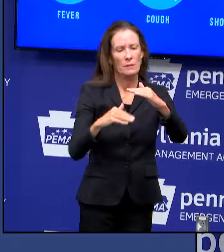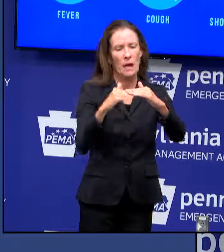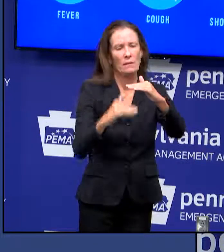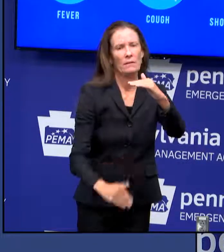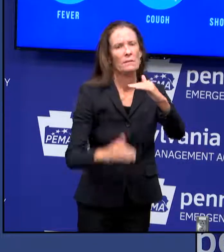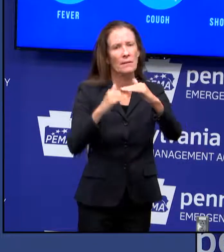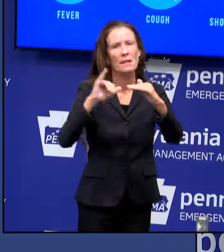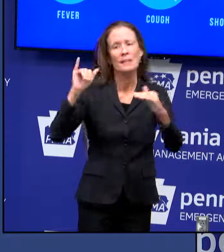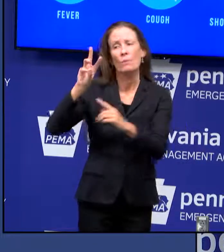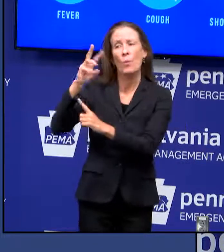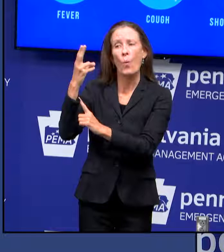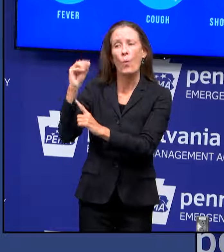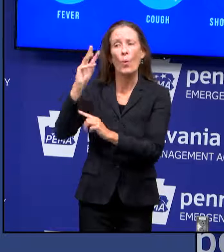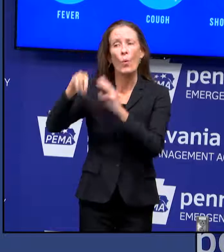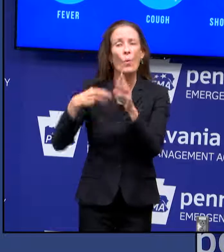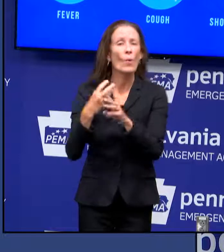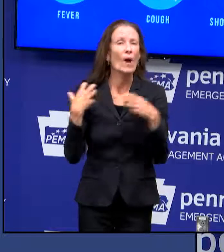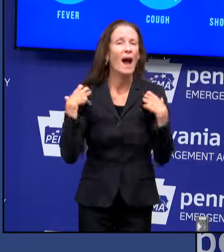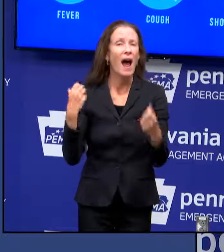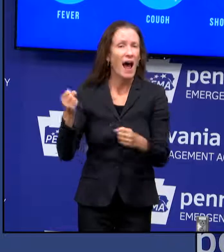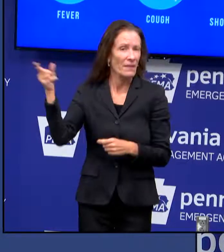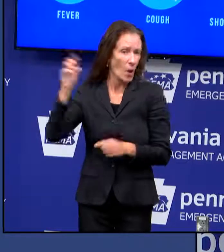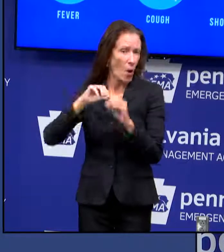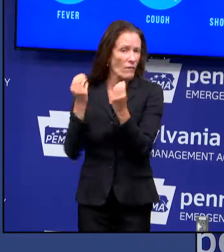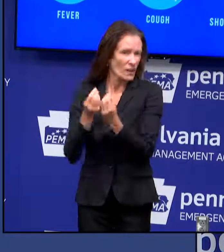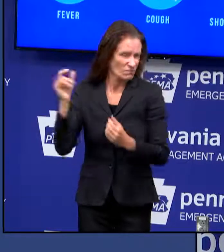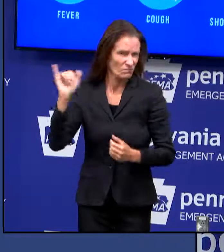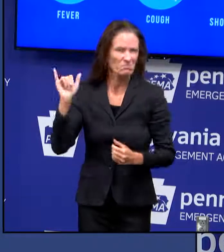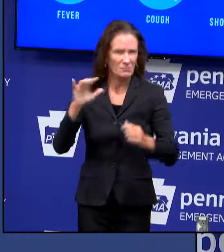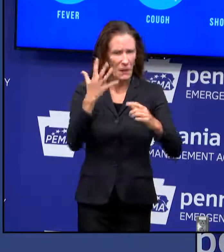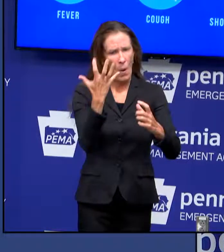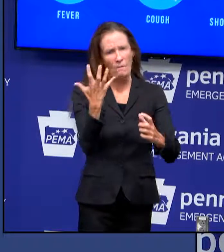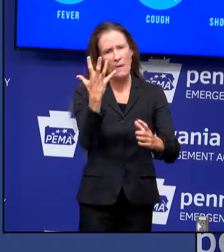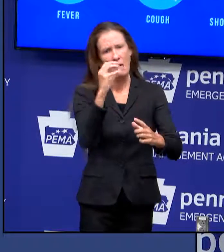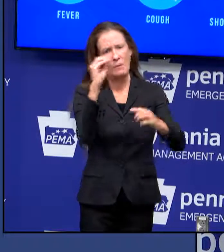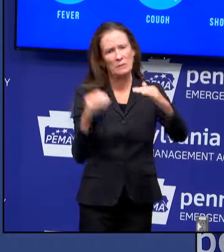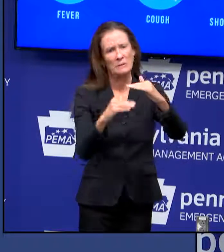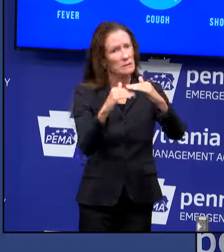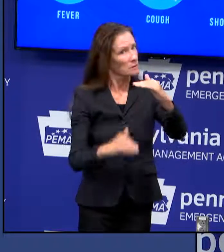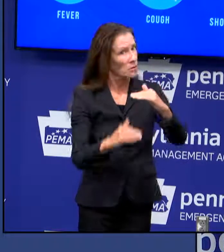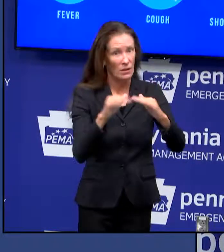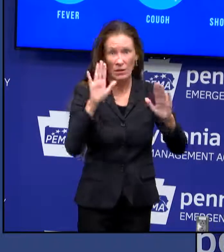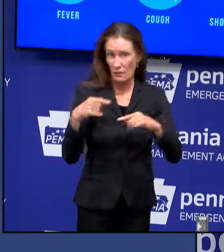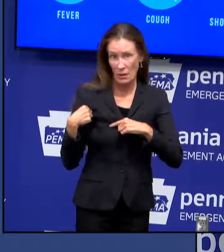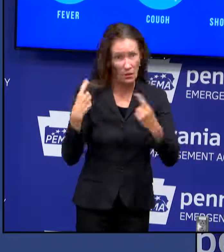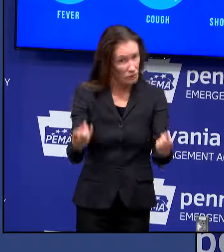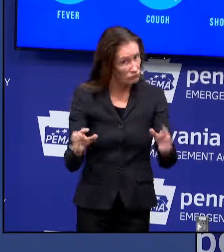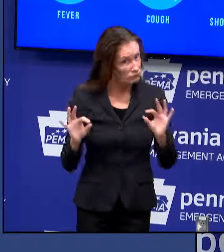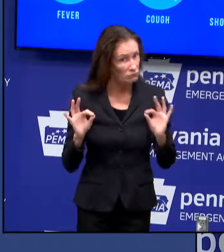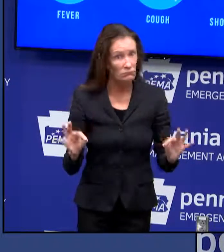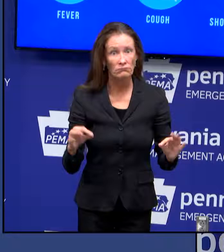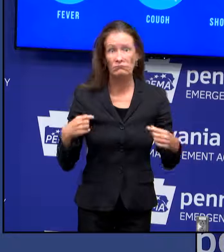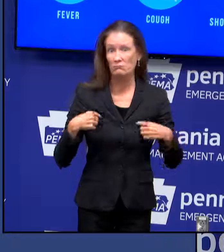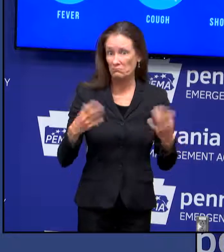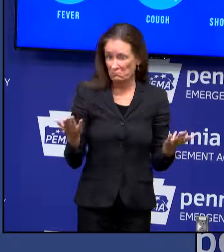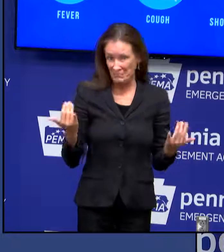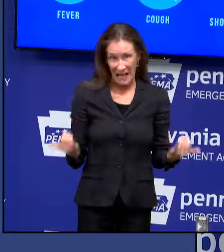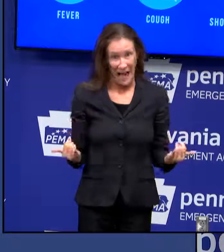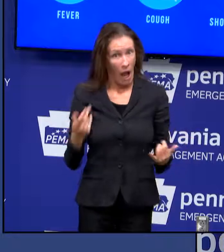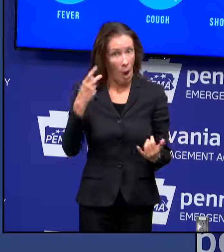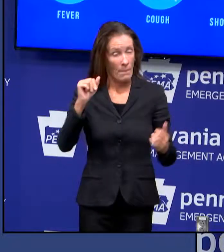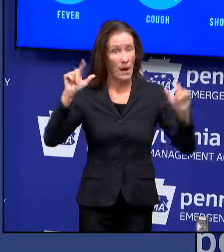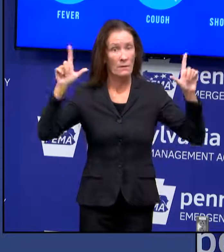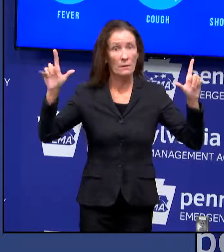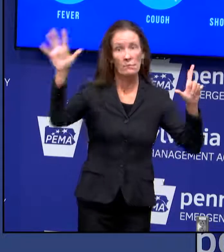that indicates an appropriate level of testing even as our new case counts remain relatively stable. But we have